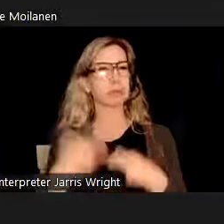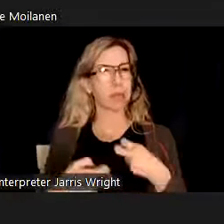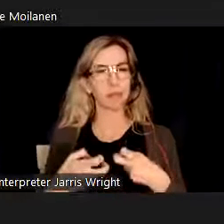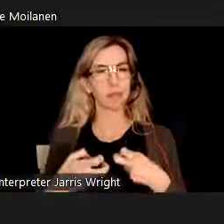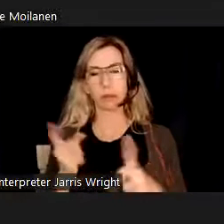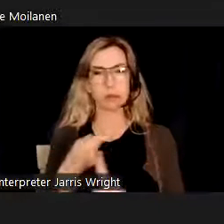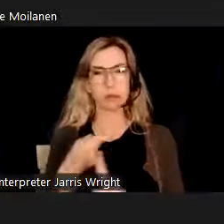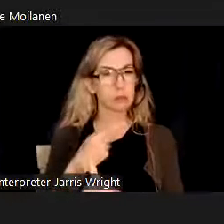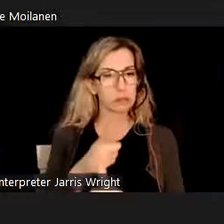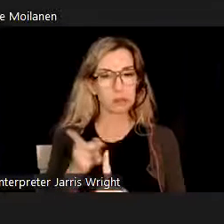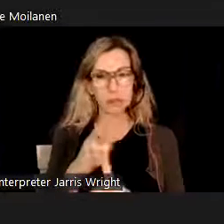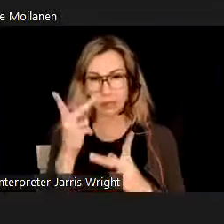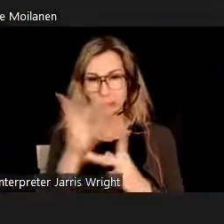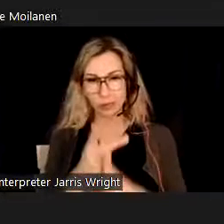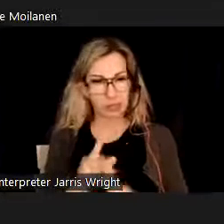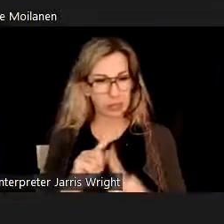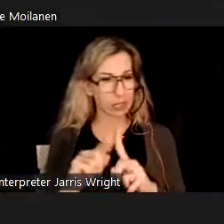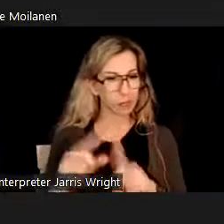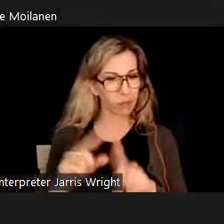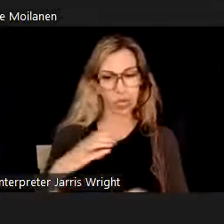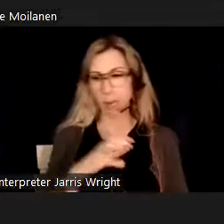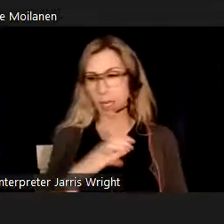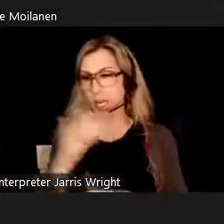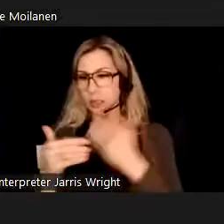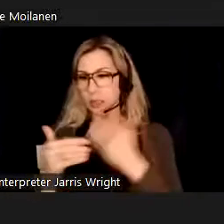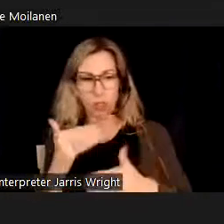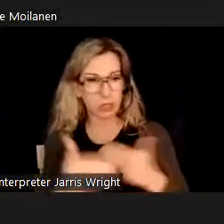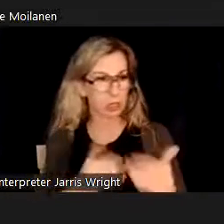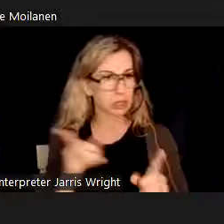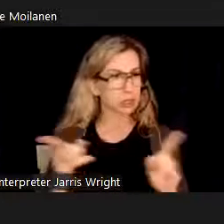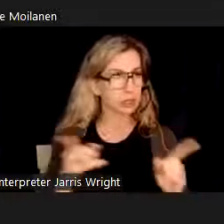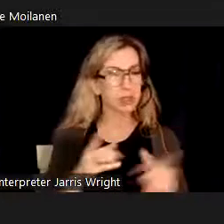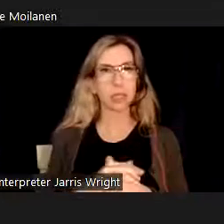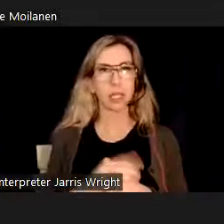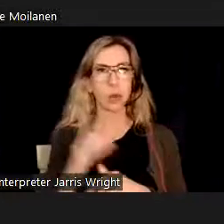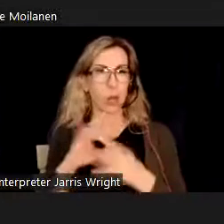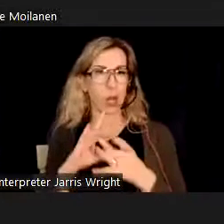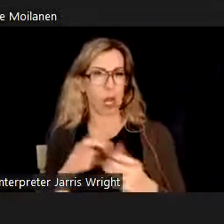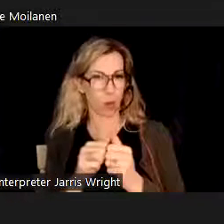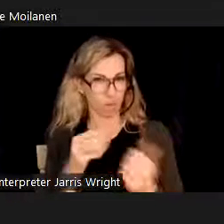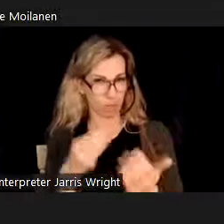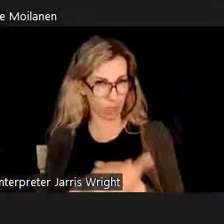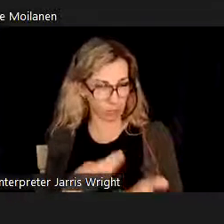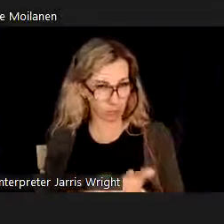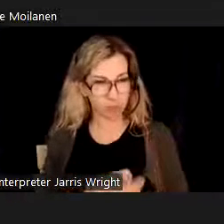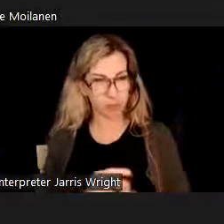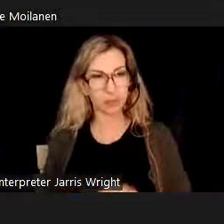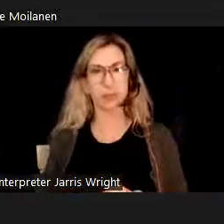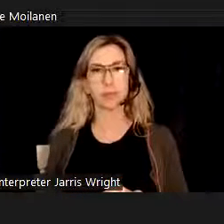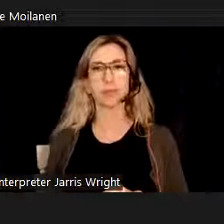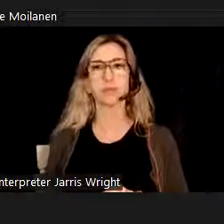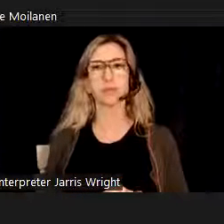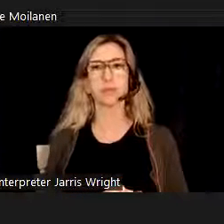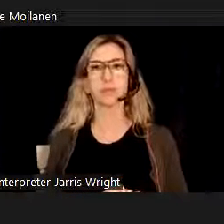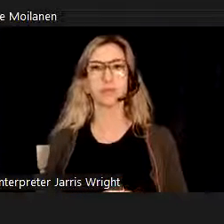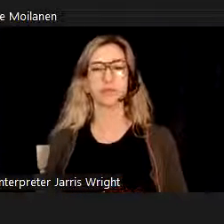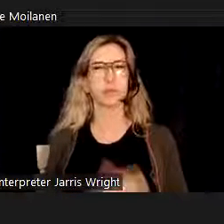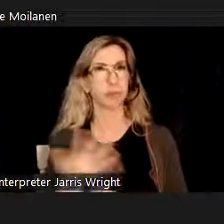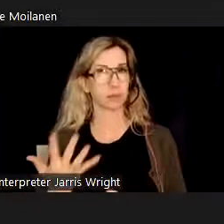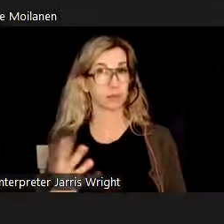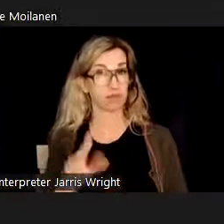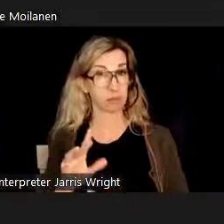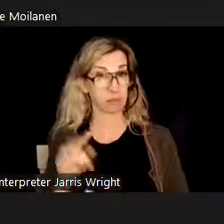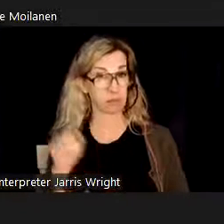different committees and processes in terms of funding. Is the intent that there will be